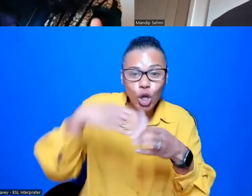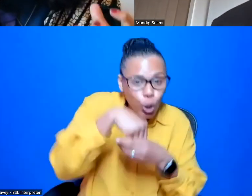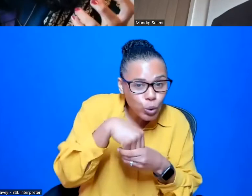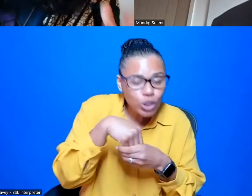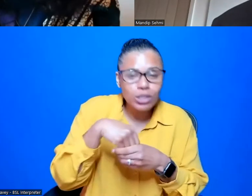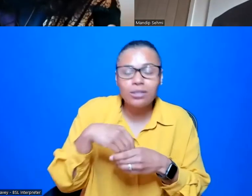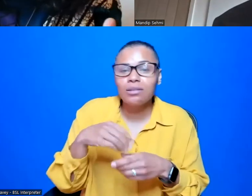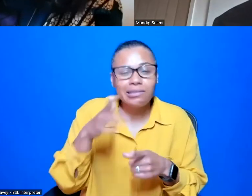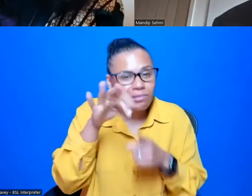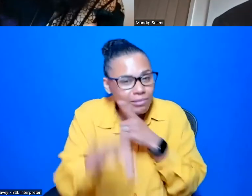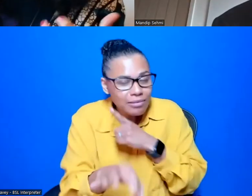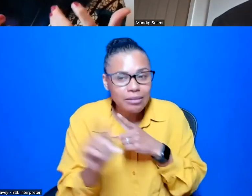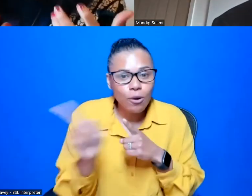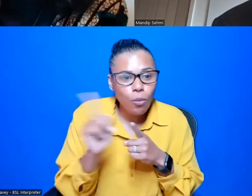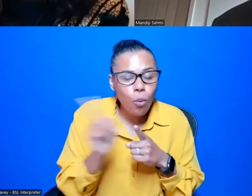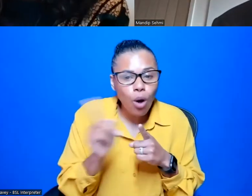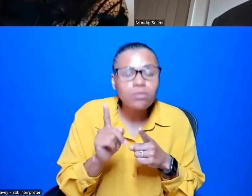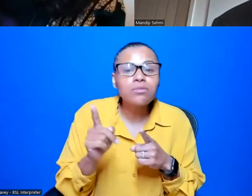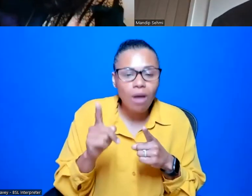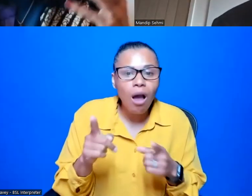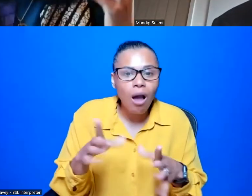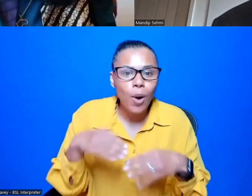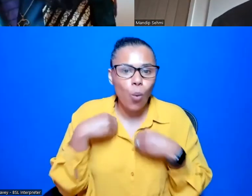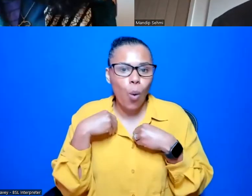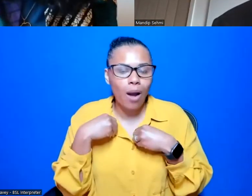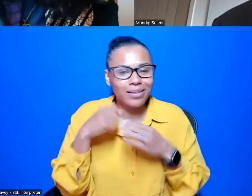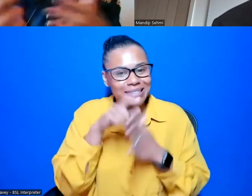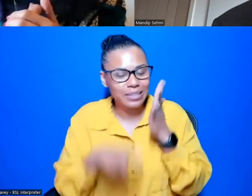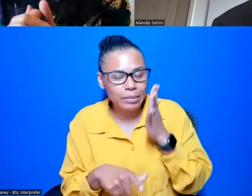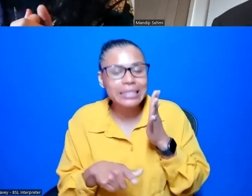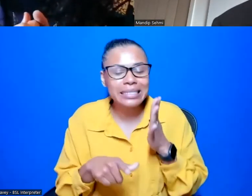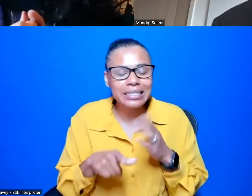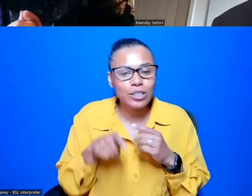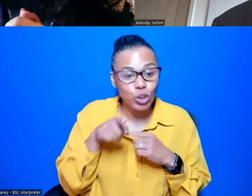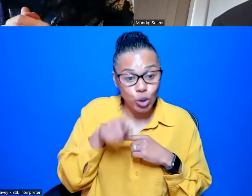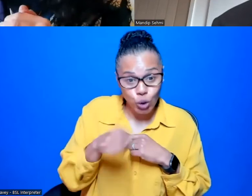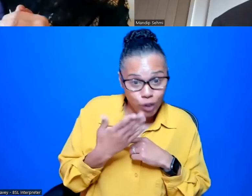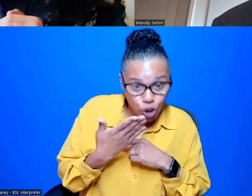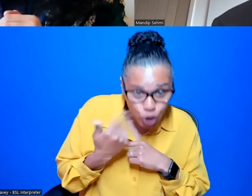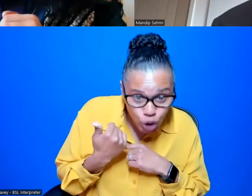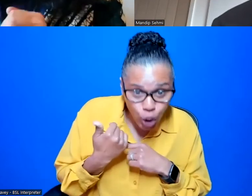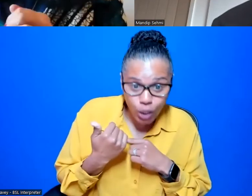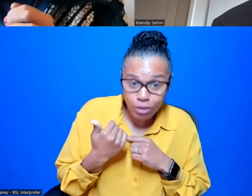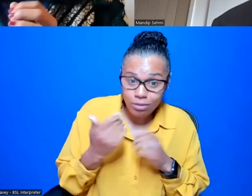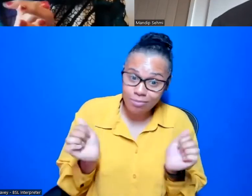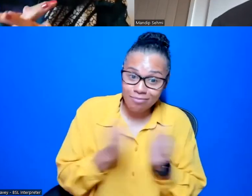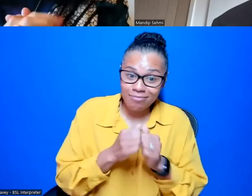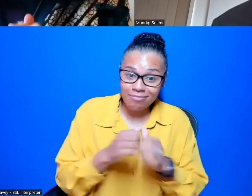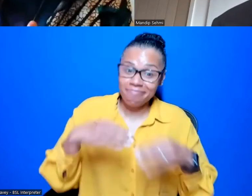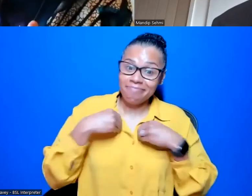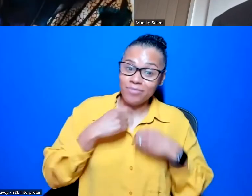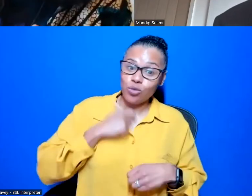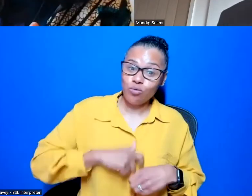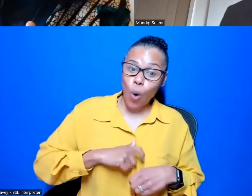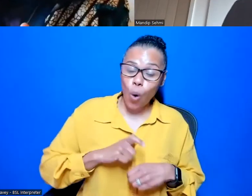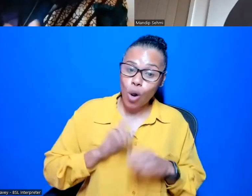around acquired disabilities and mobility issues. You've just taken on, I understand, a trustee role at GB